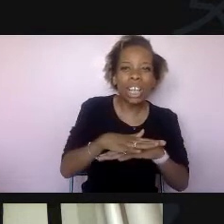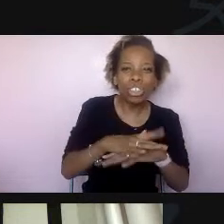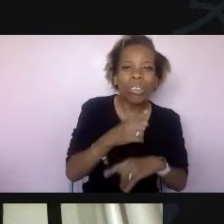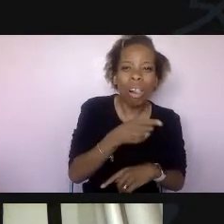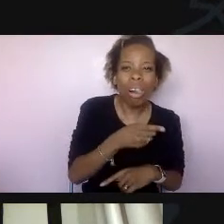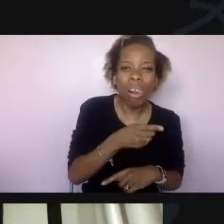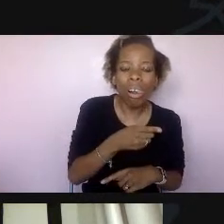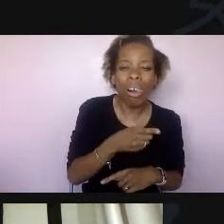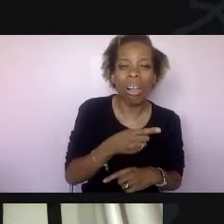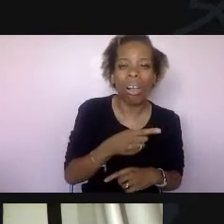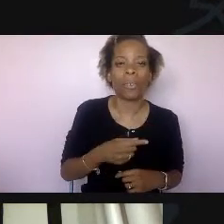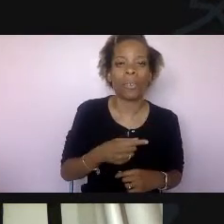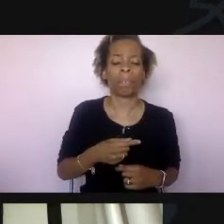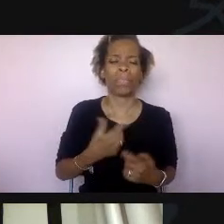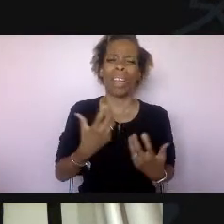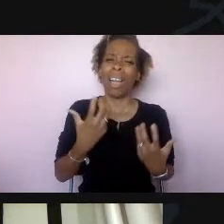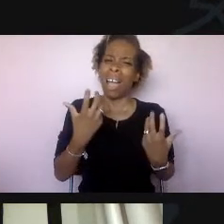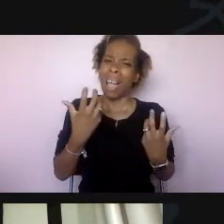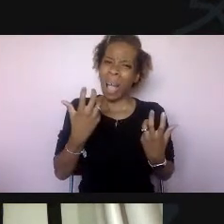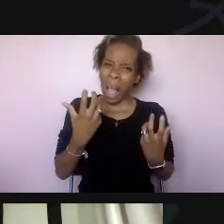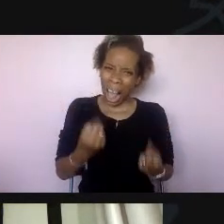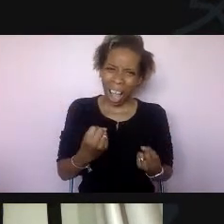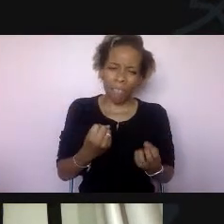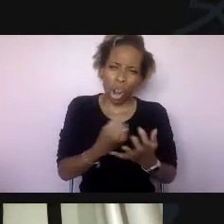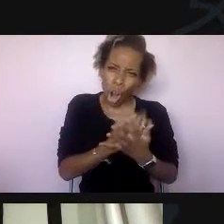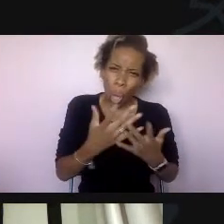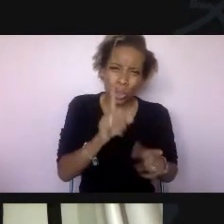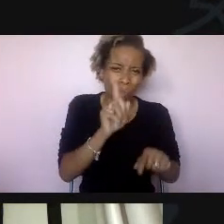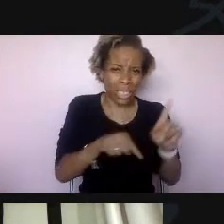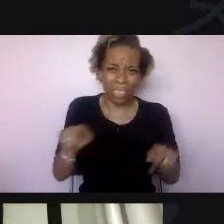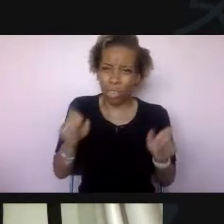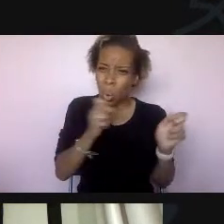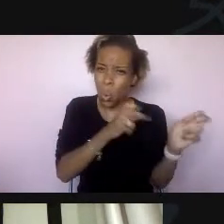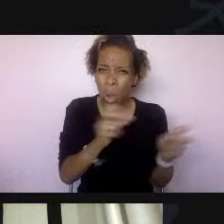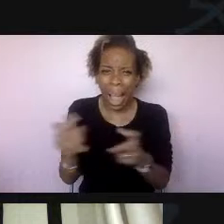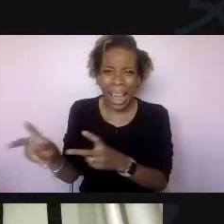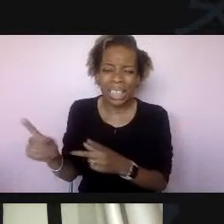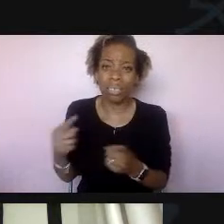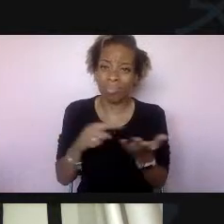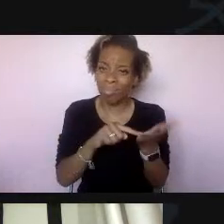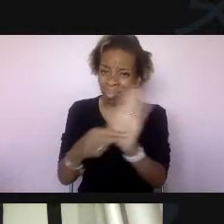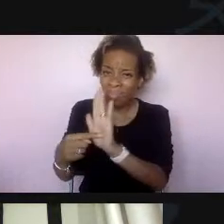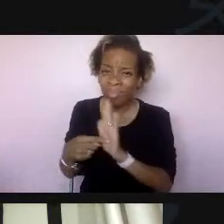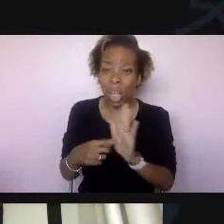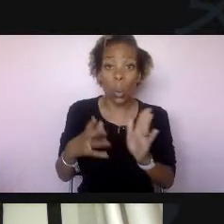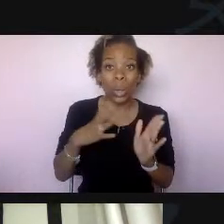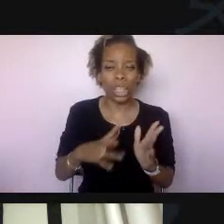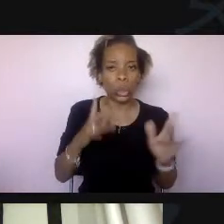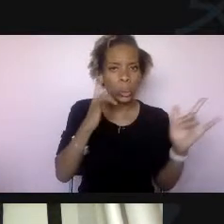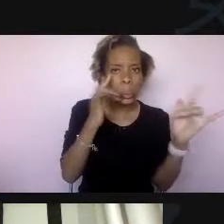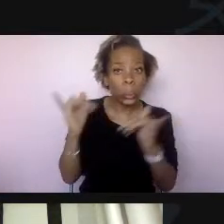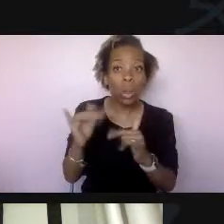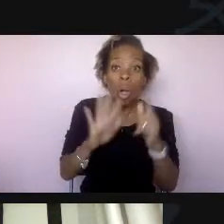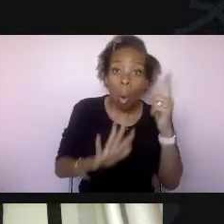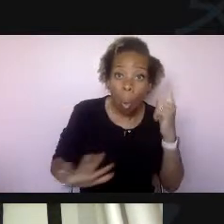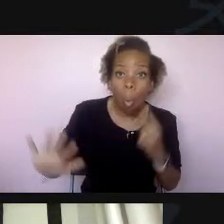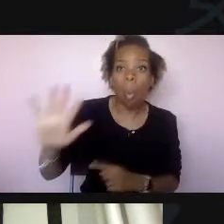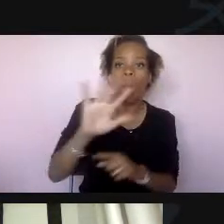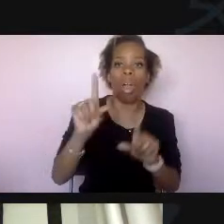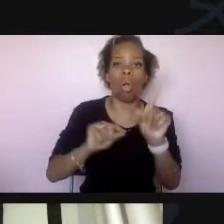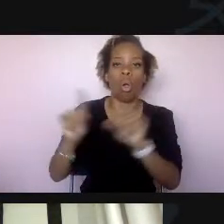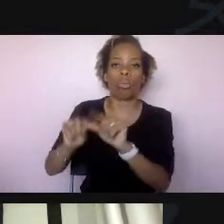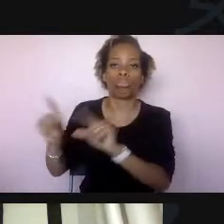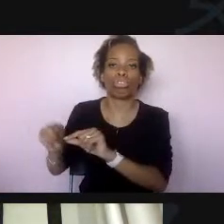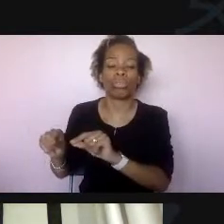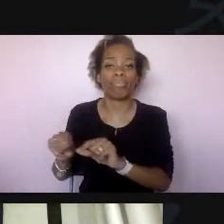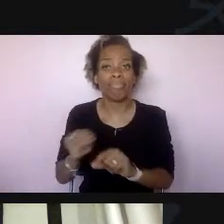that there's lots of different ways that this is manifesting at the moment. It's really important to think about it in the round. Jenny, is there anything you want to add before